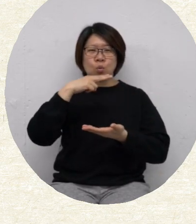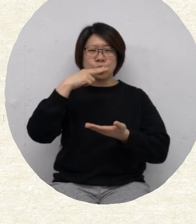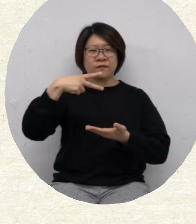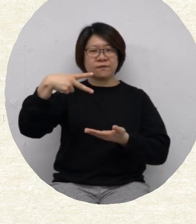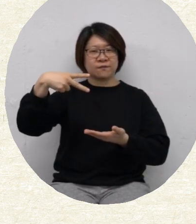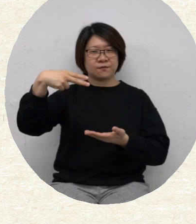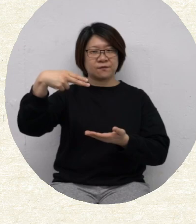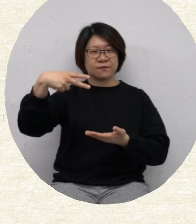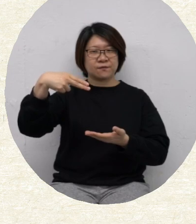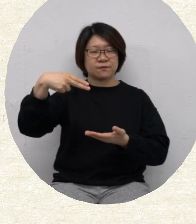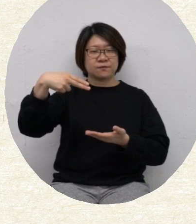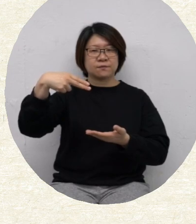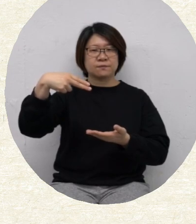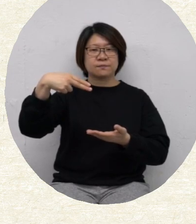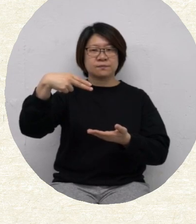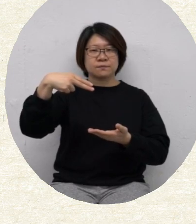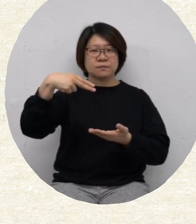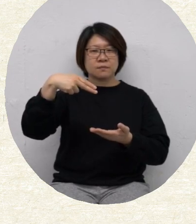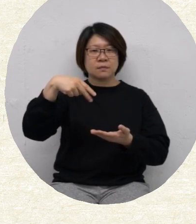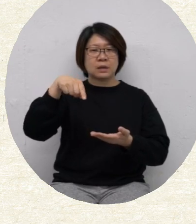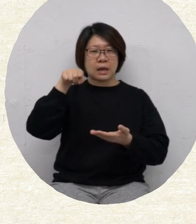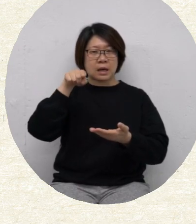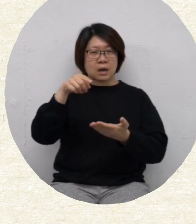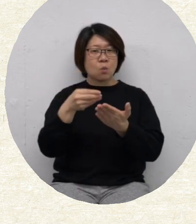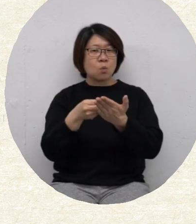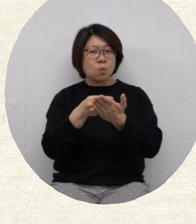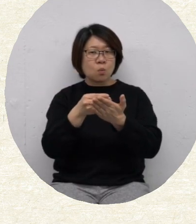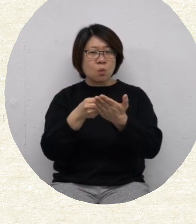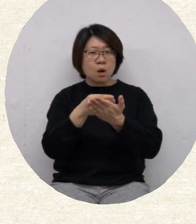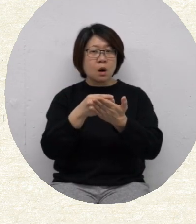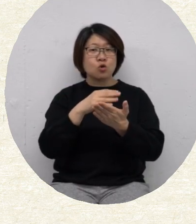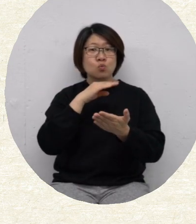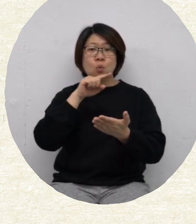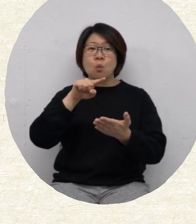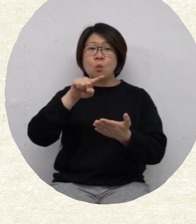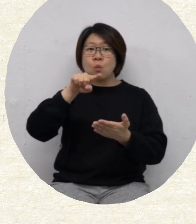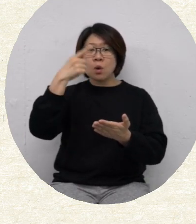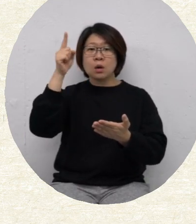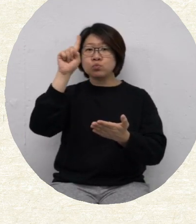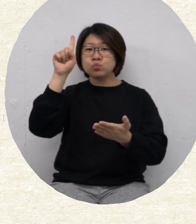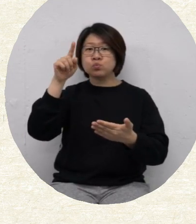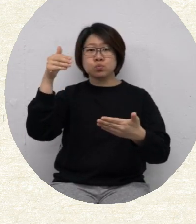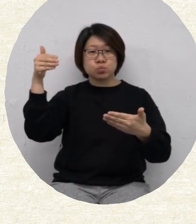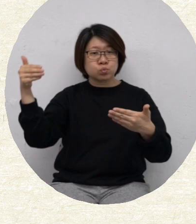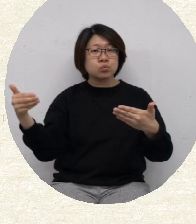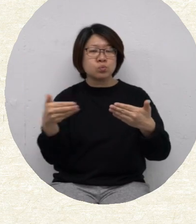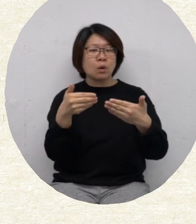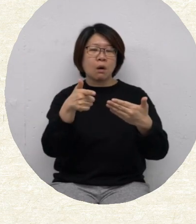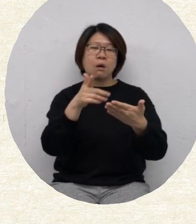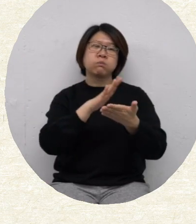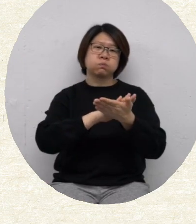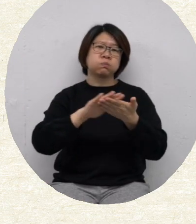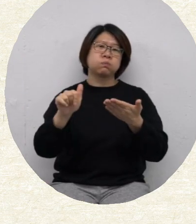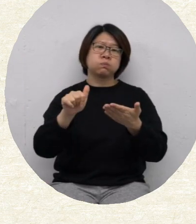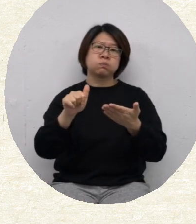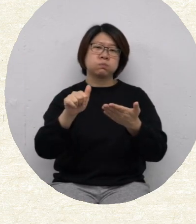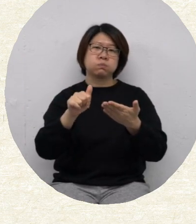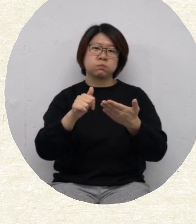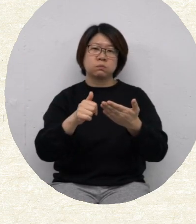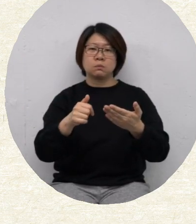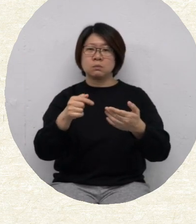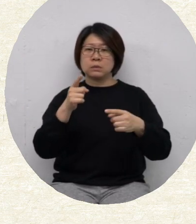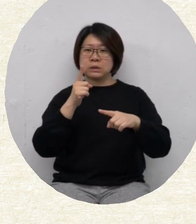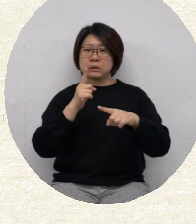prints, they are presented as if the pages have been taken apart, thus splitting the still life images into separate